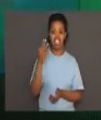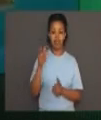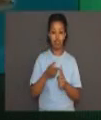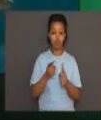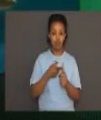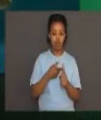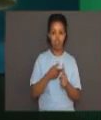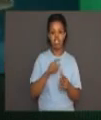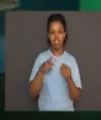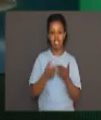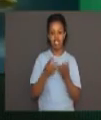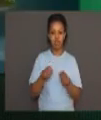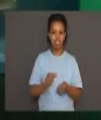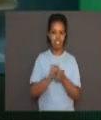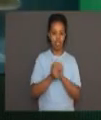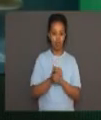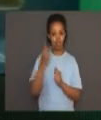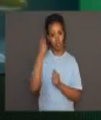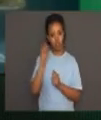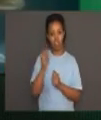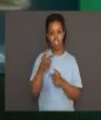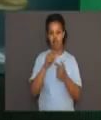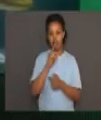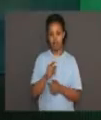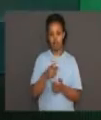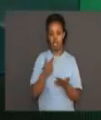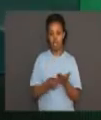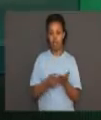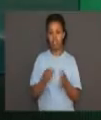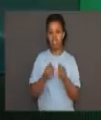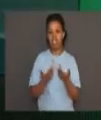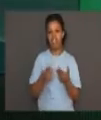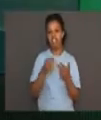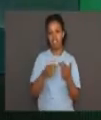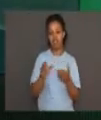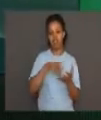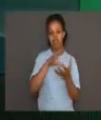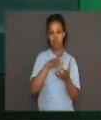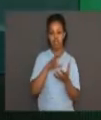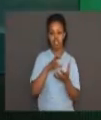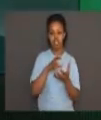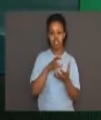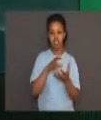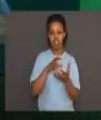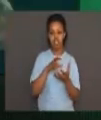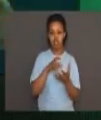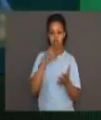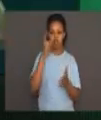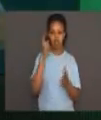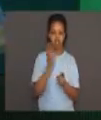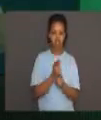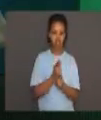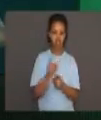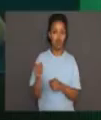evolution. He discussed how selective breeding has been successful in